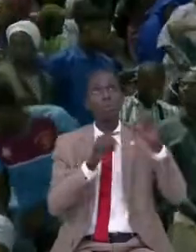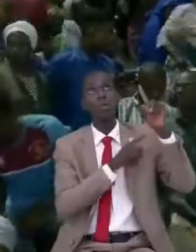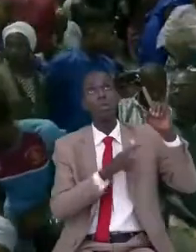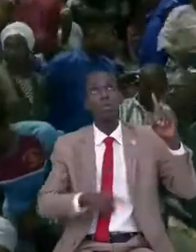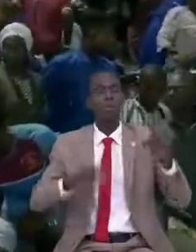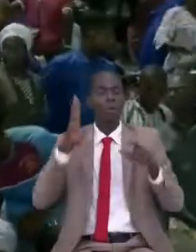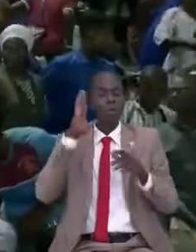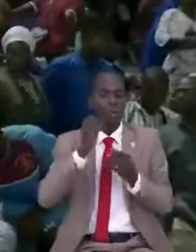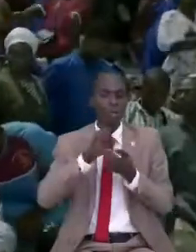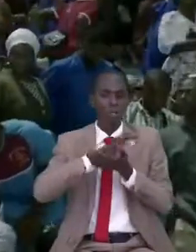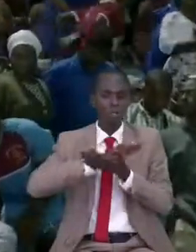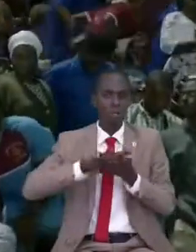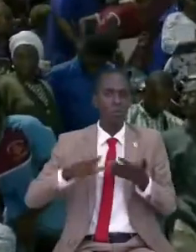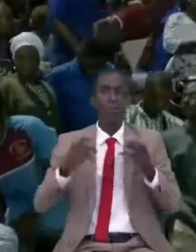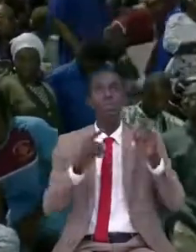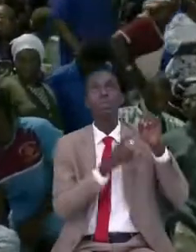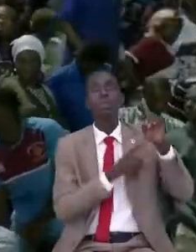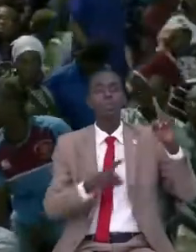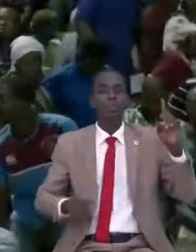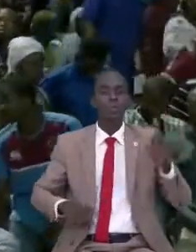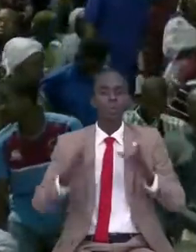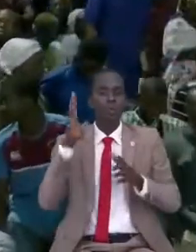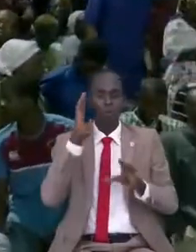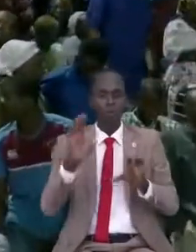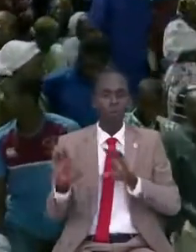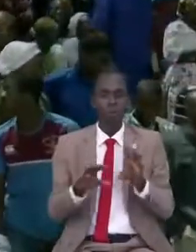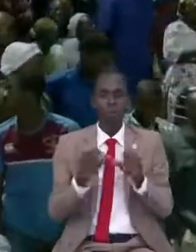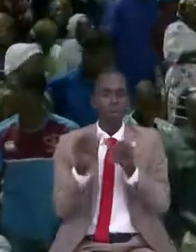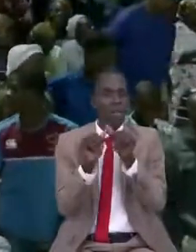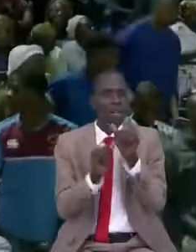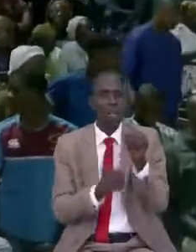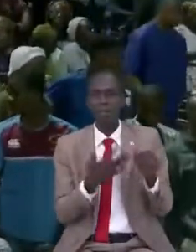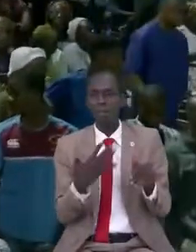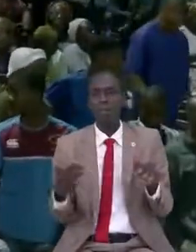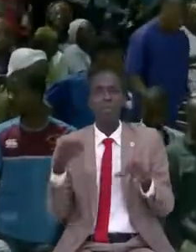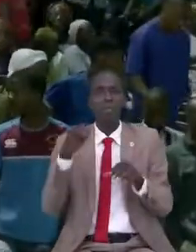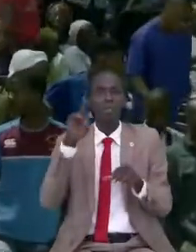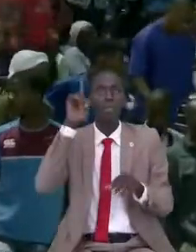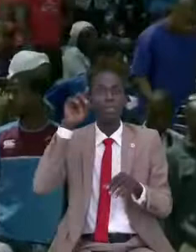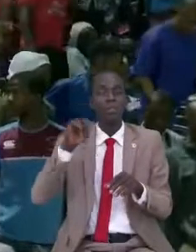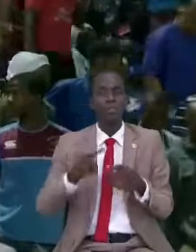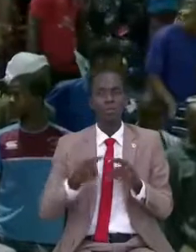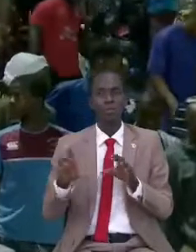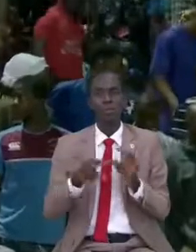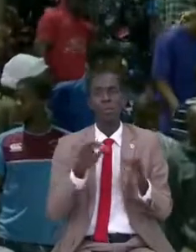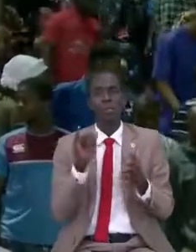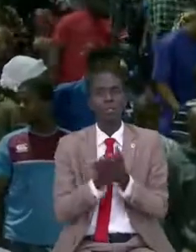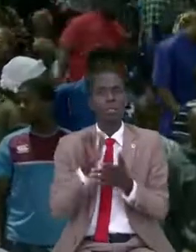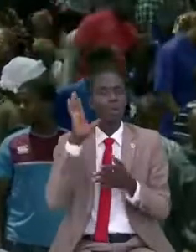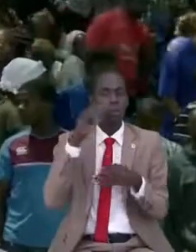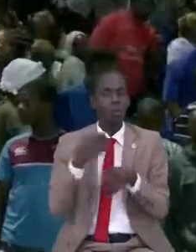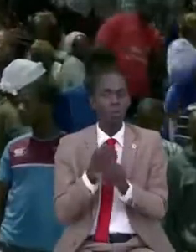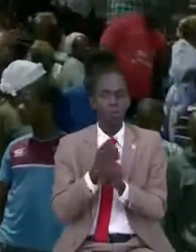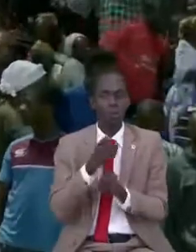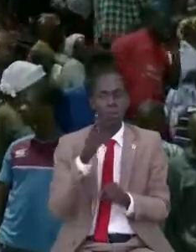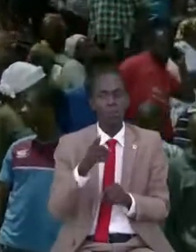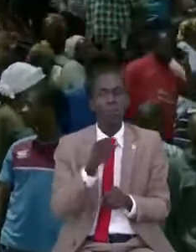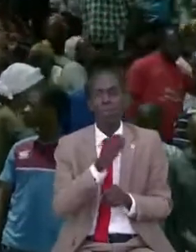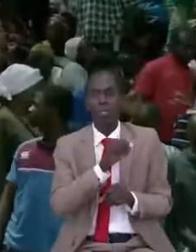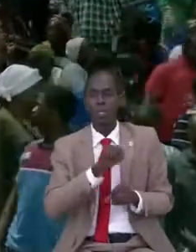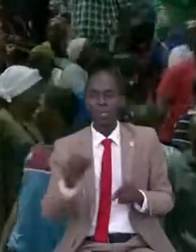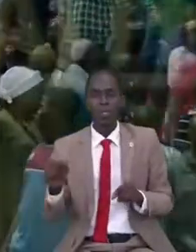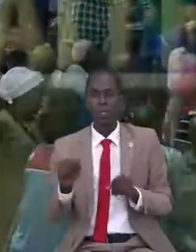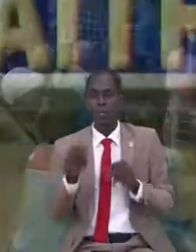will sanctify. And the Lord will do everything he needs to do that he'll make you a